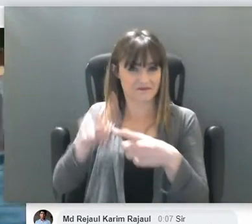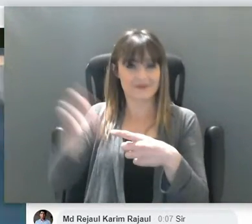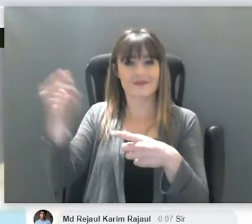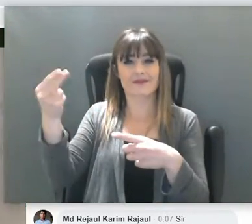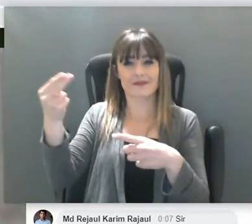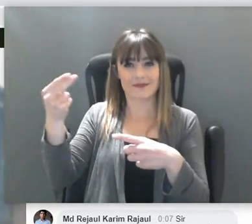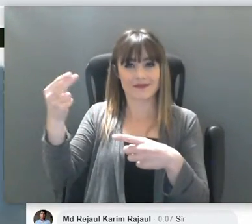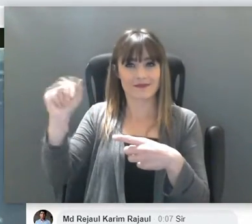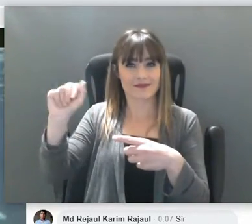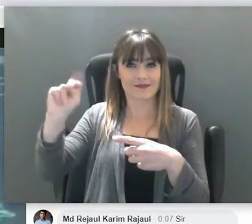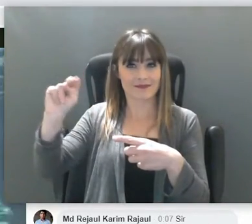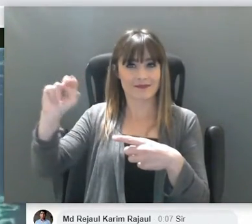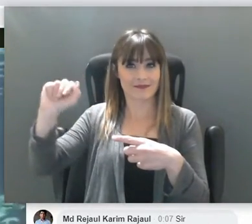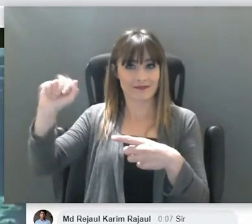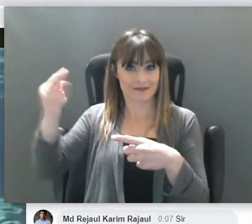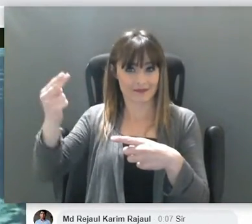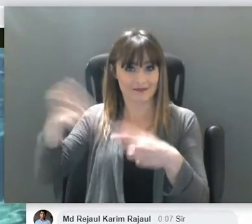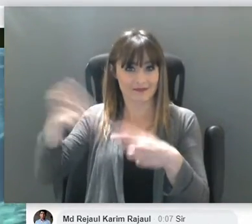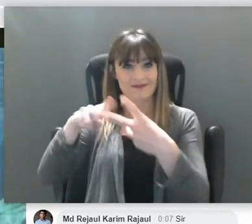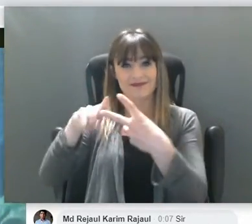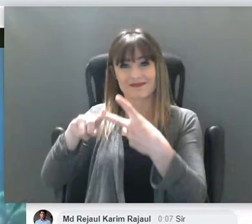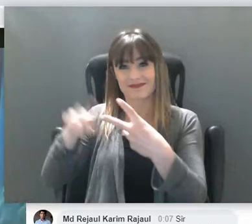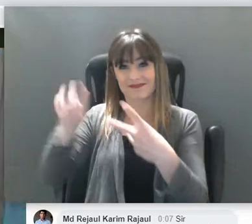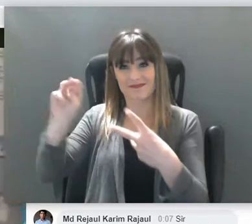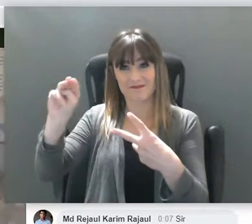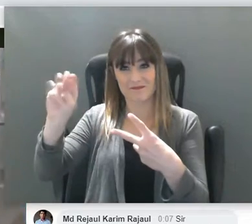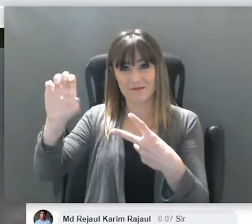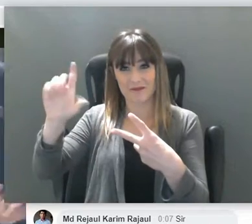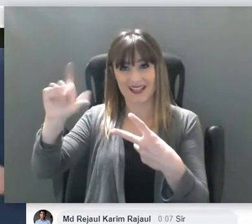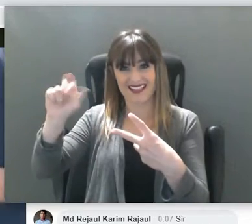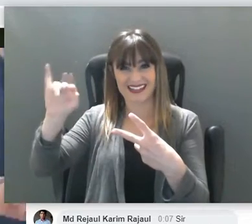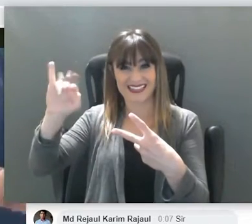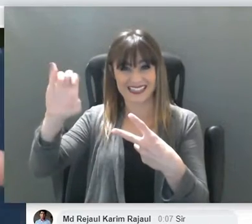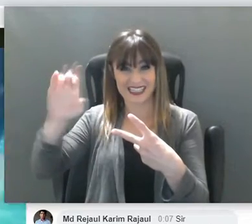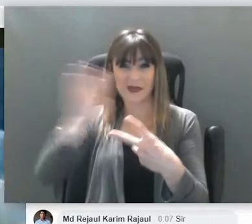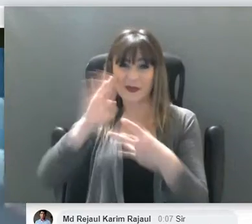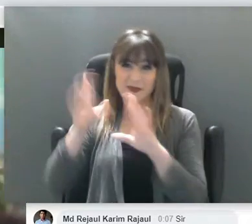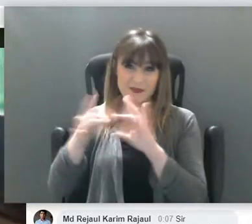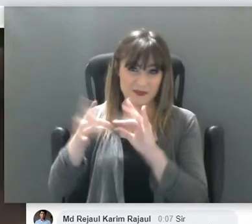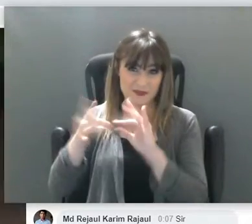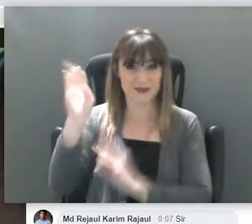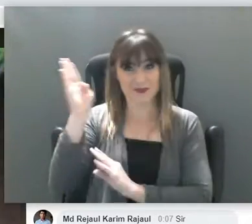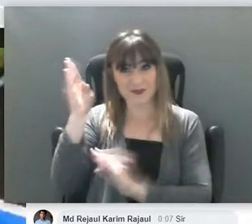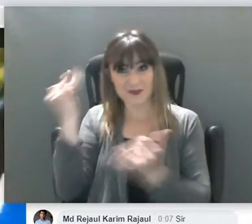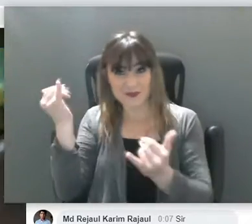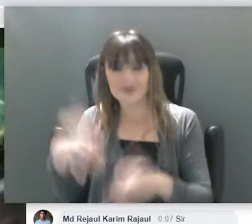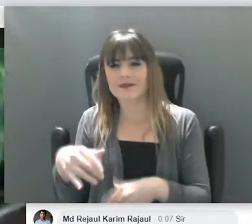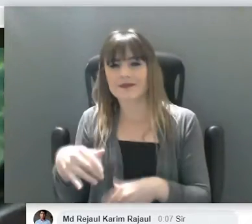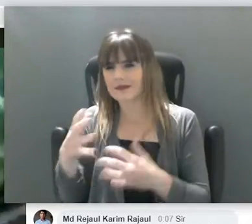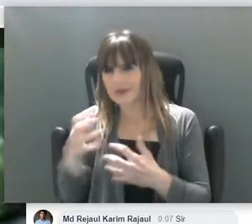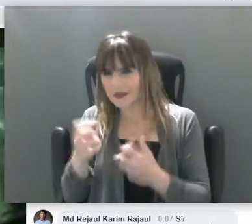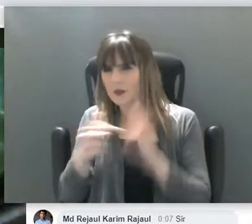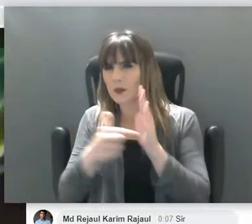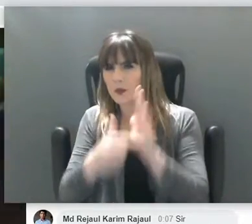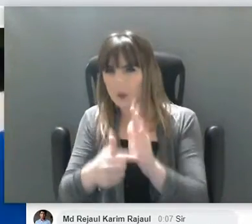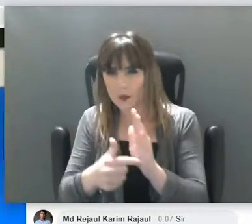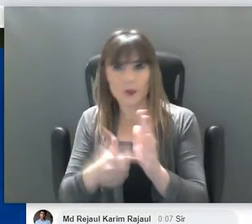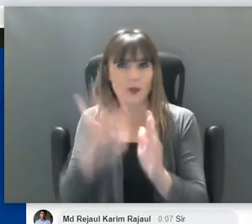department. Here's cute Melanie. She's one of our animal keepers we'll be talking to. Now, I'd like you to know who you're talking to because everybody's masked